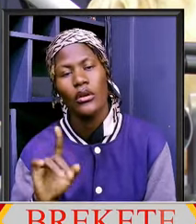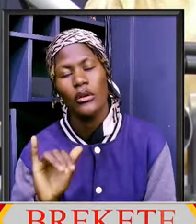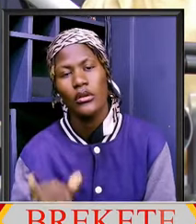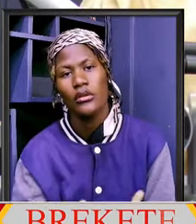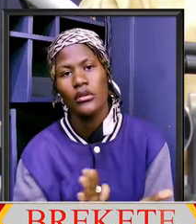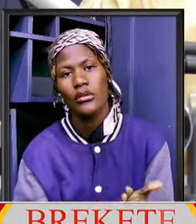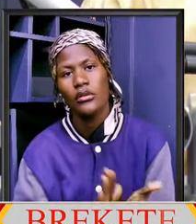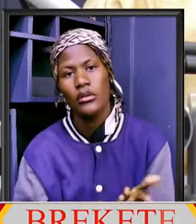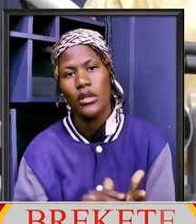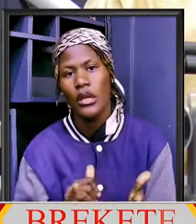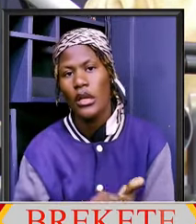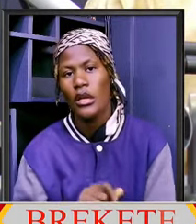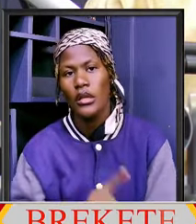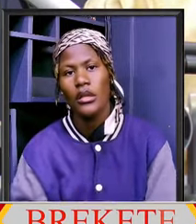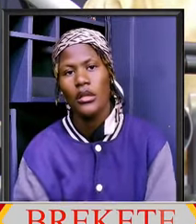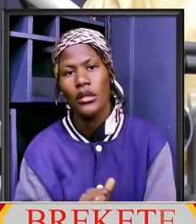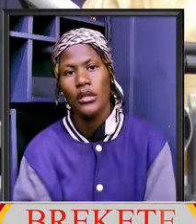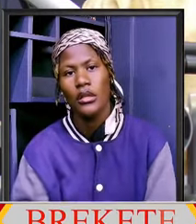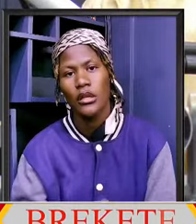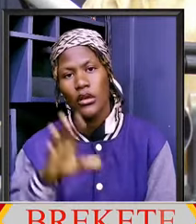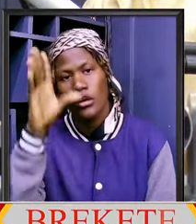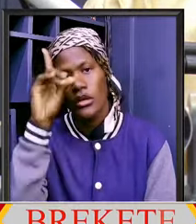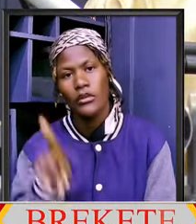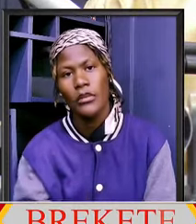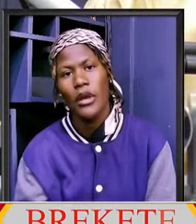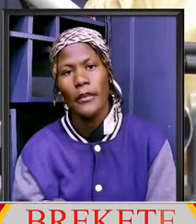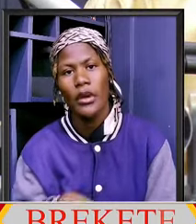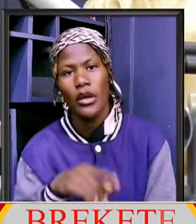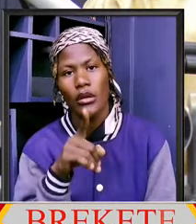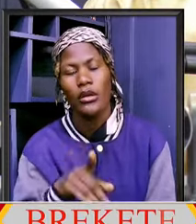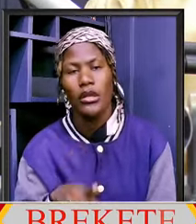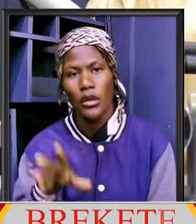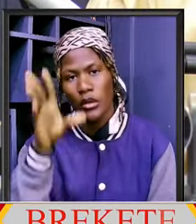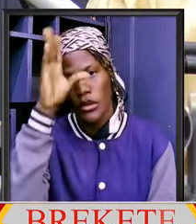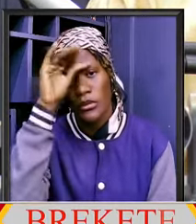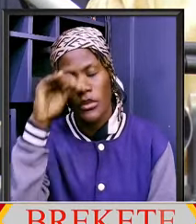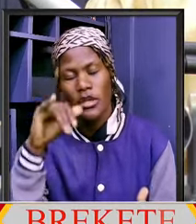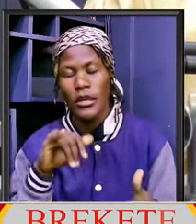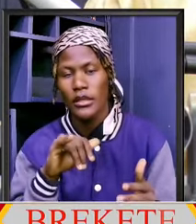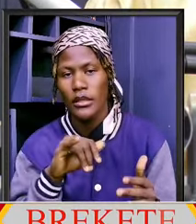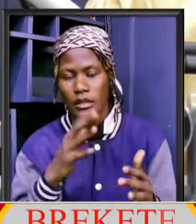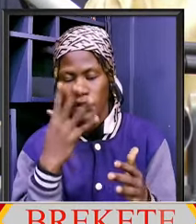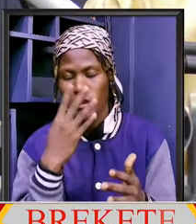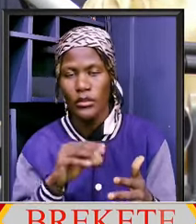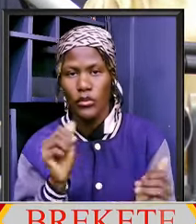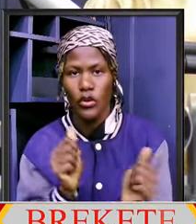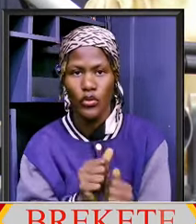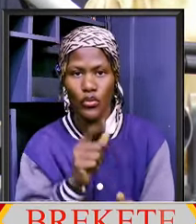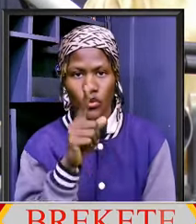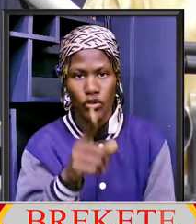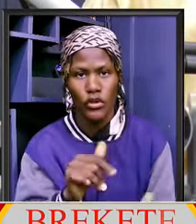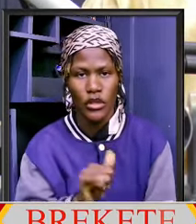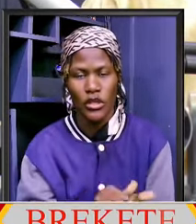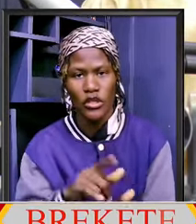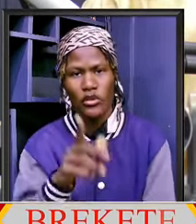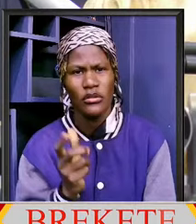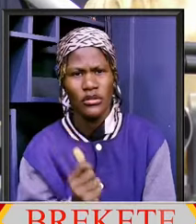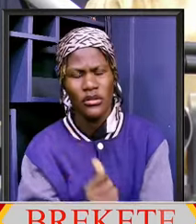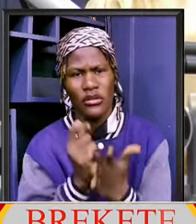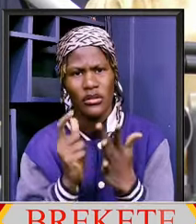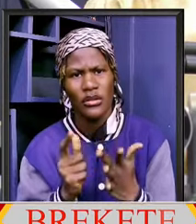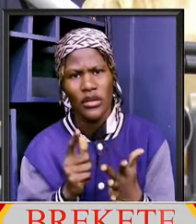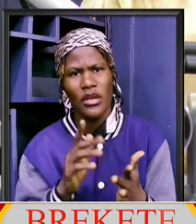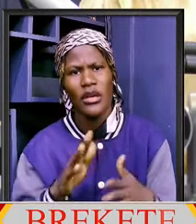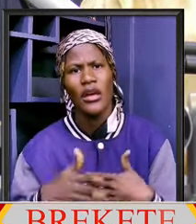marry you, the boy where they secondary school, where they live with you now, where you even support, say after